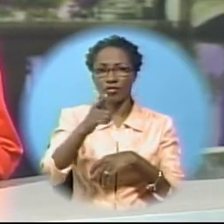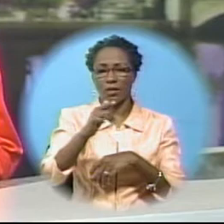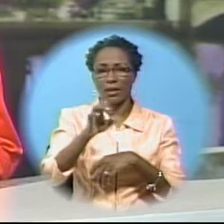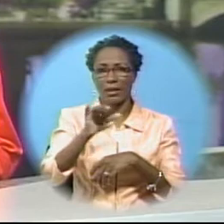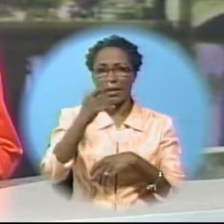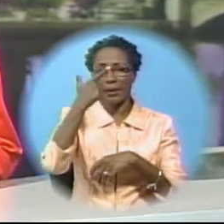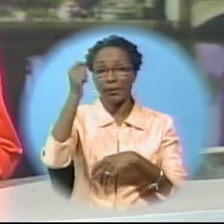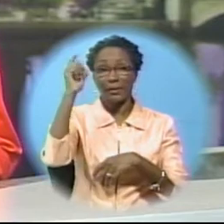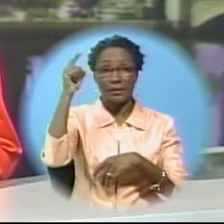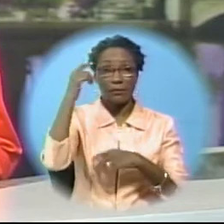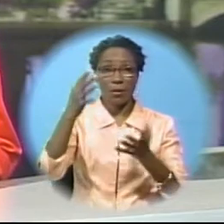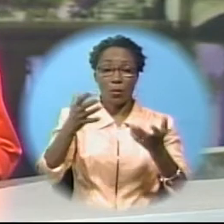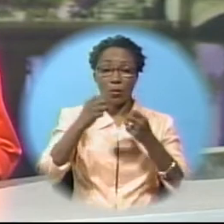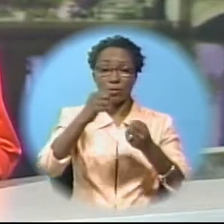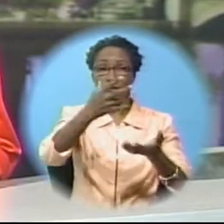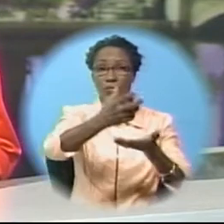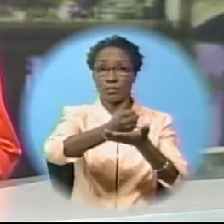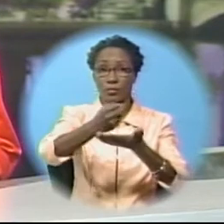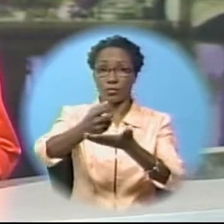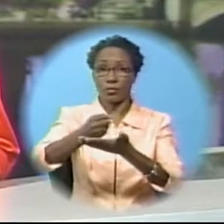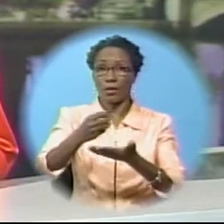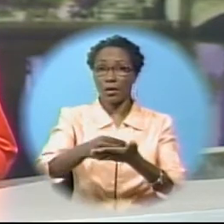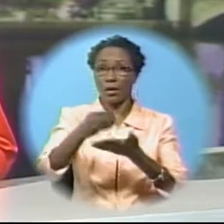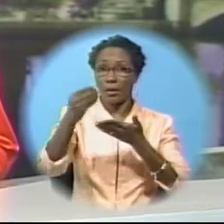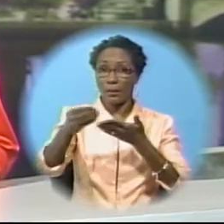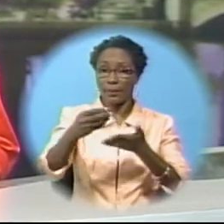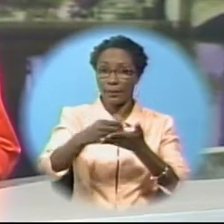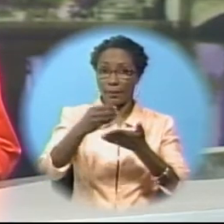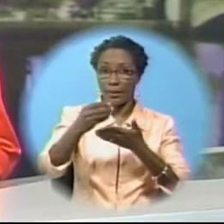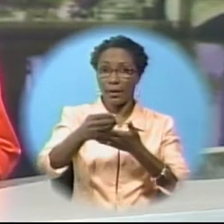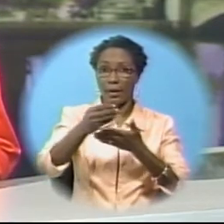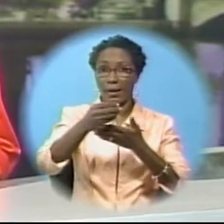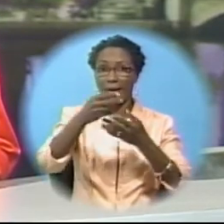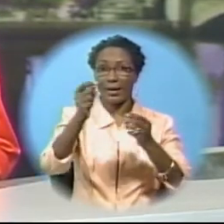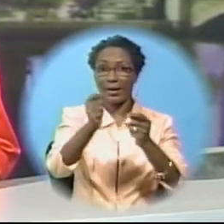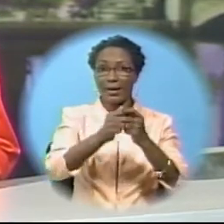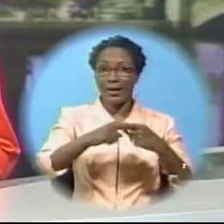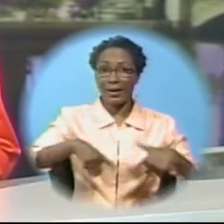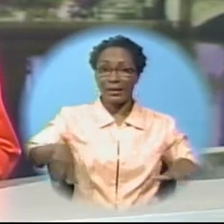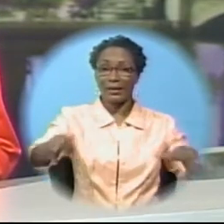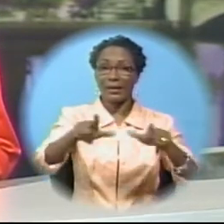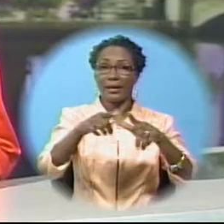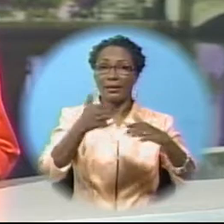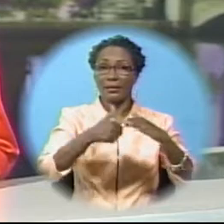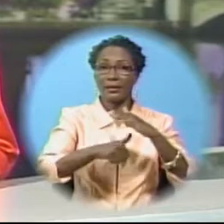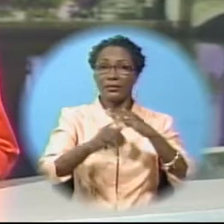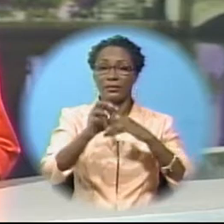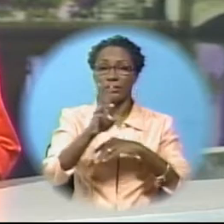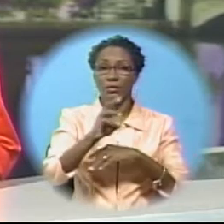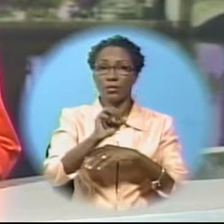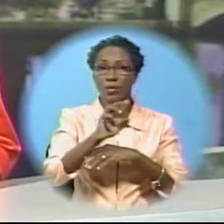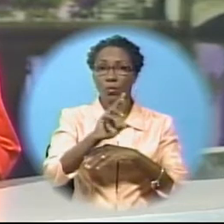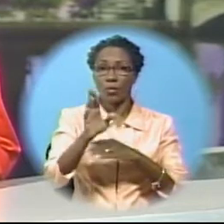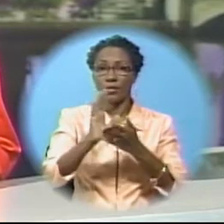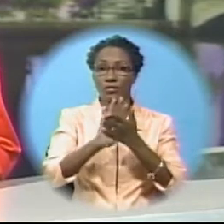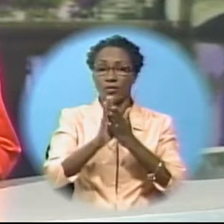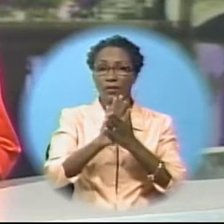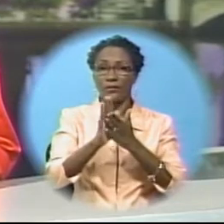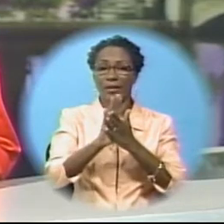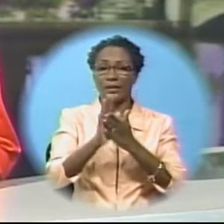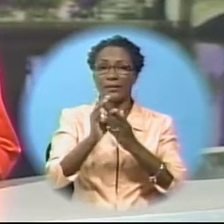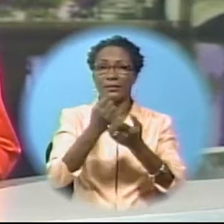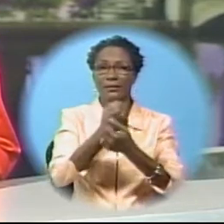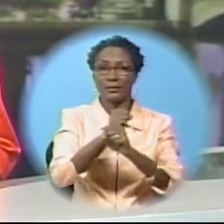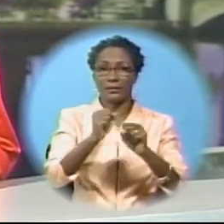several parcels of land to improve the road infrastructure under the Warrens Traffic Safety Improvement Project. The minister says